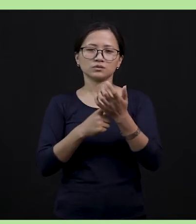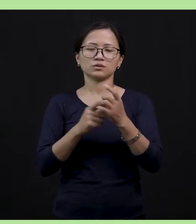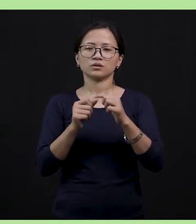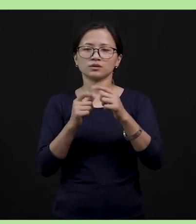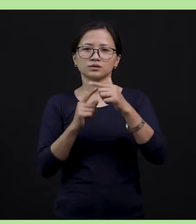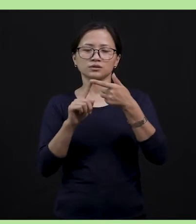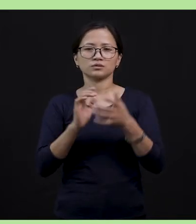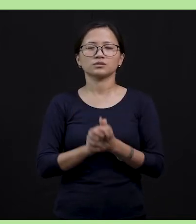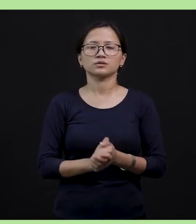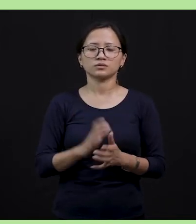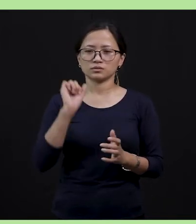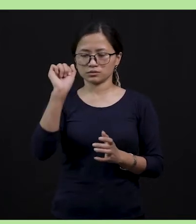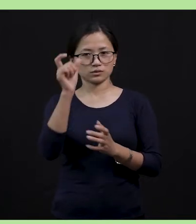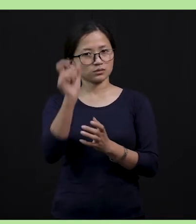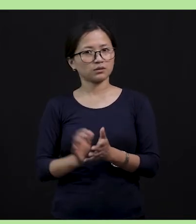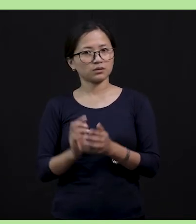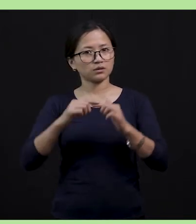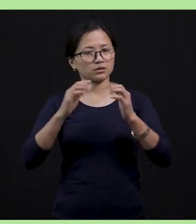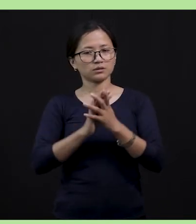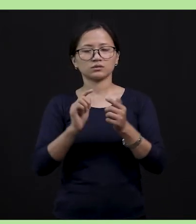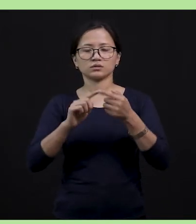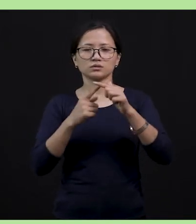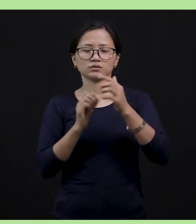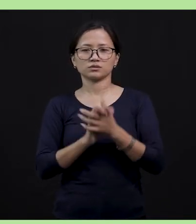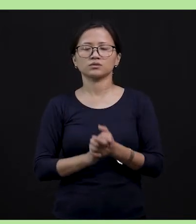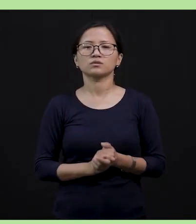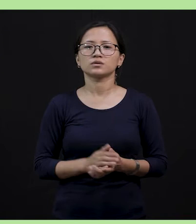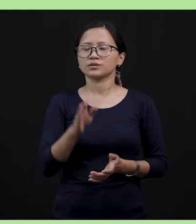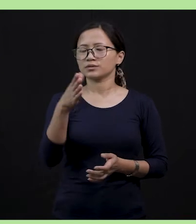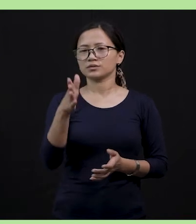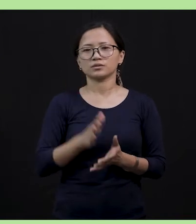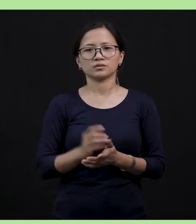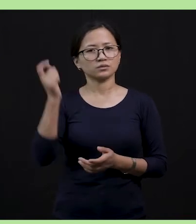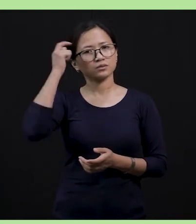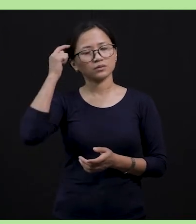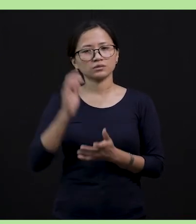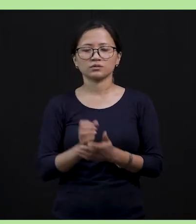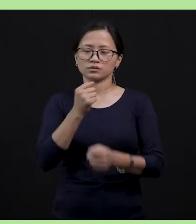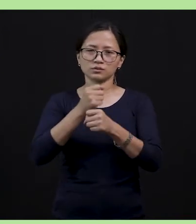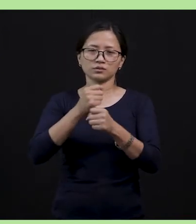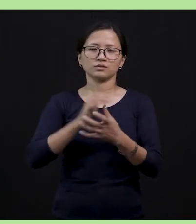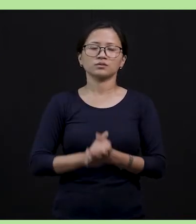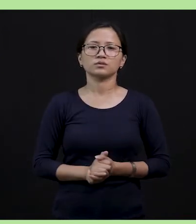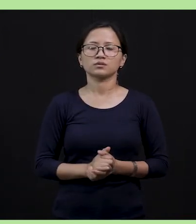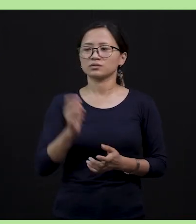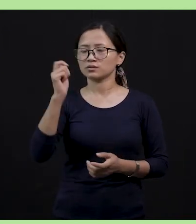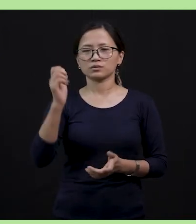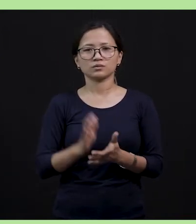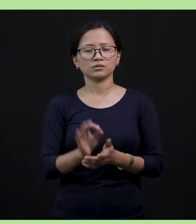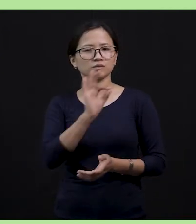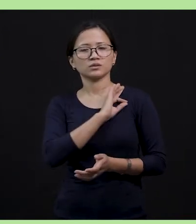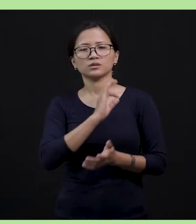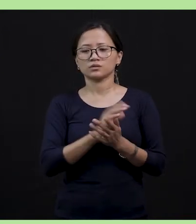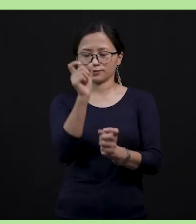an independent electoral system. In the absence of elections, no one can think of a government that would work in the